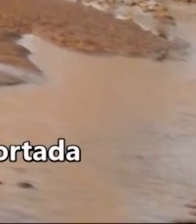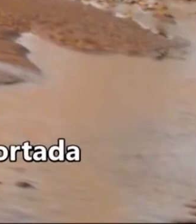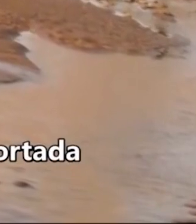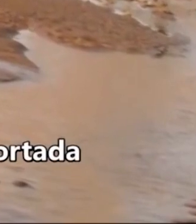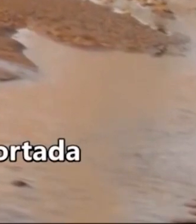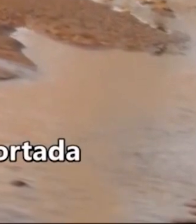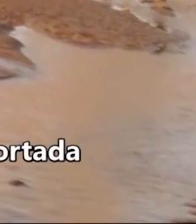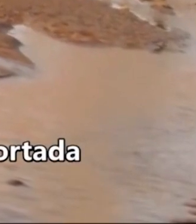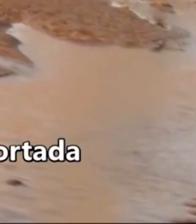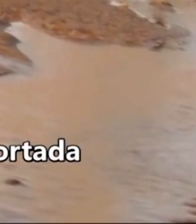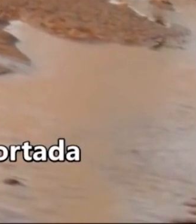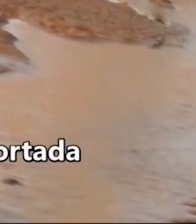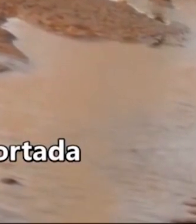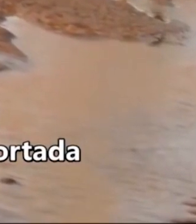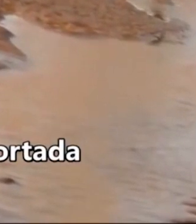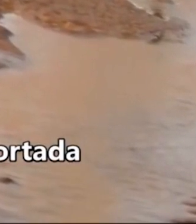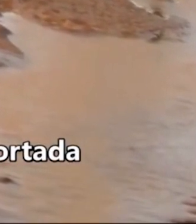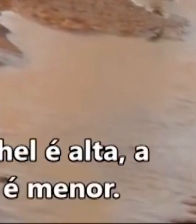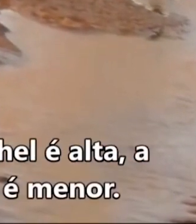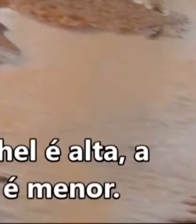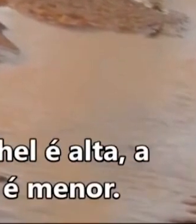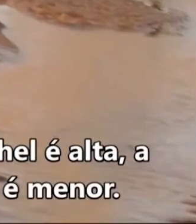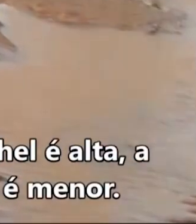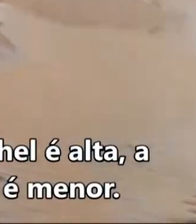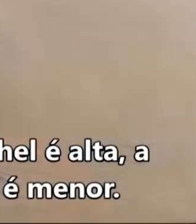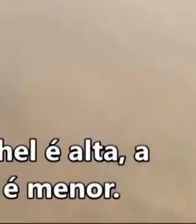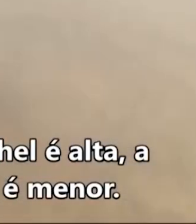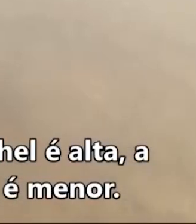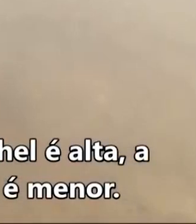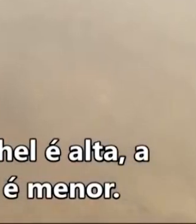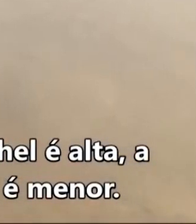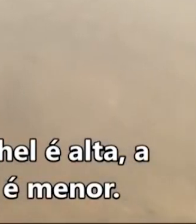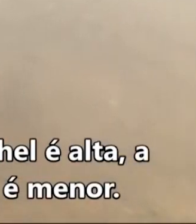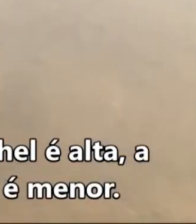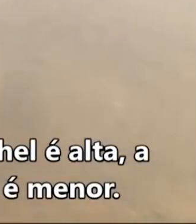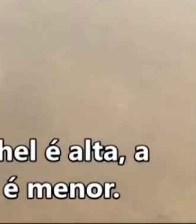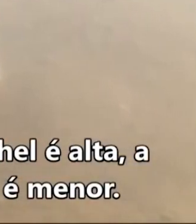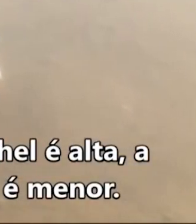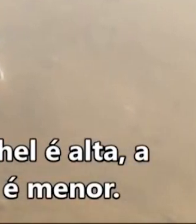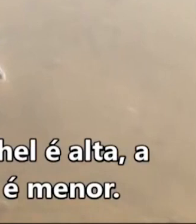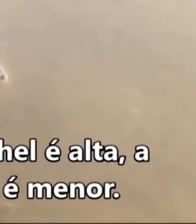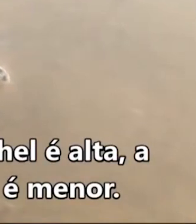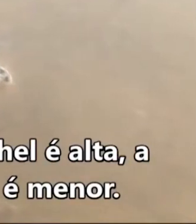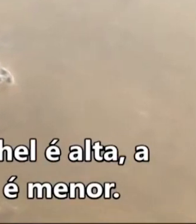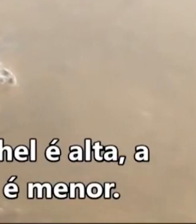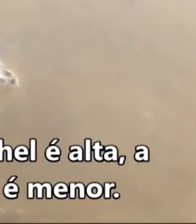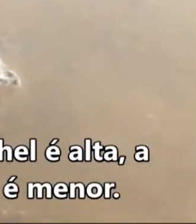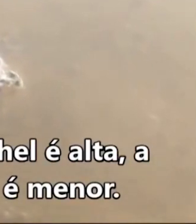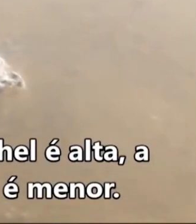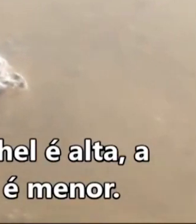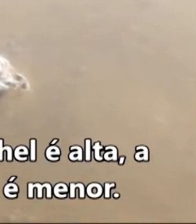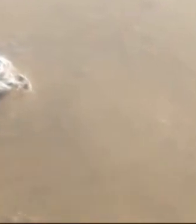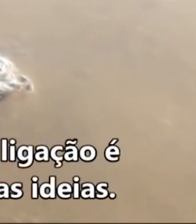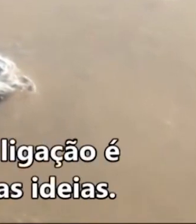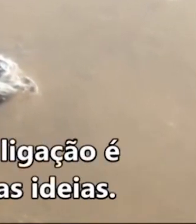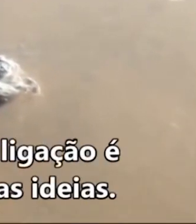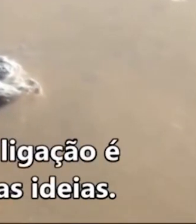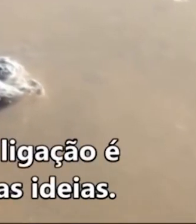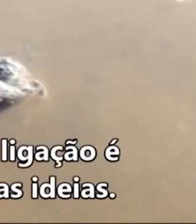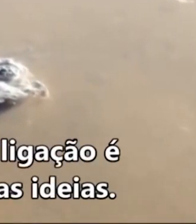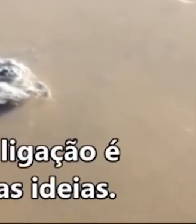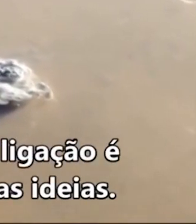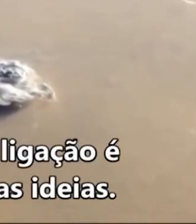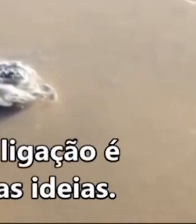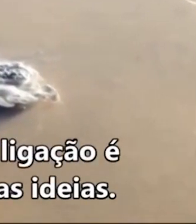amount of dust transported over the Atlantic. When rainfall in the Sahel is higher, the volume of dust is lower. The